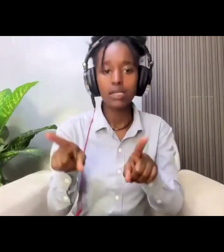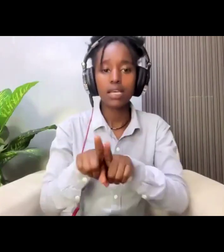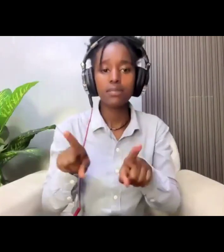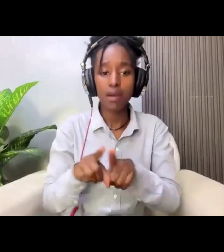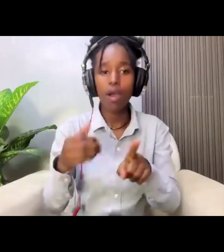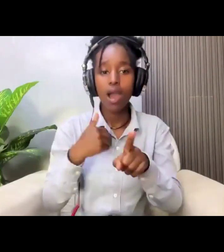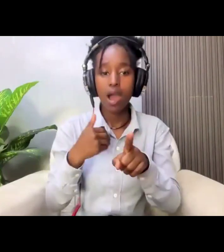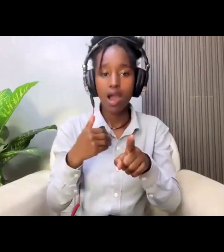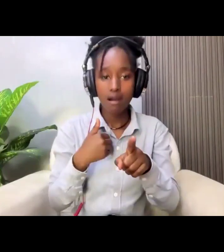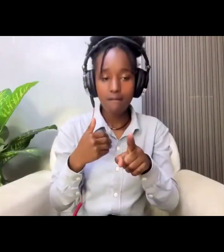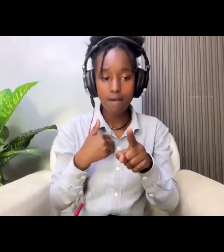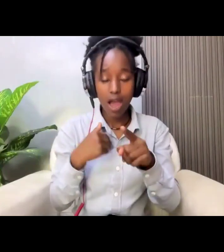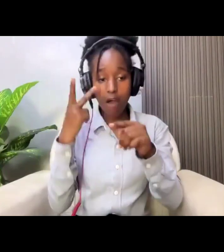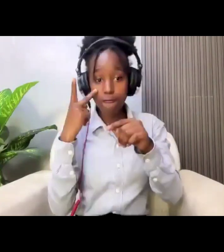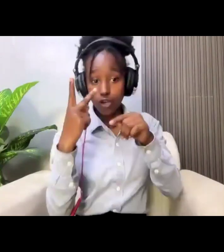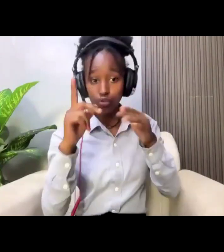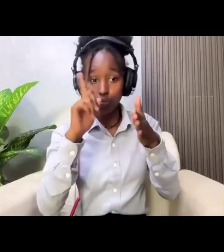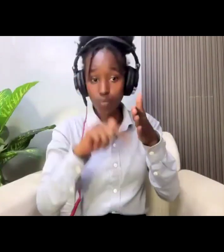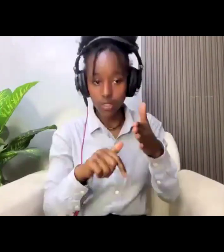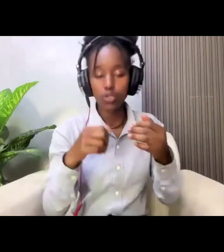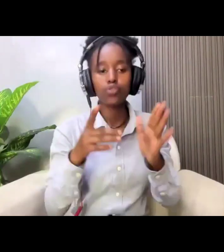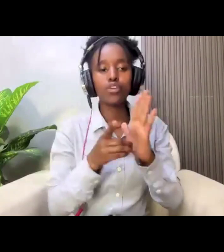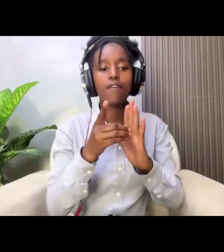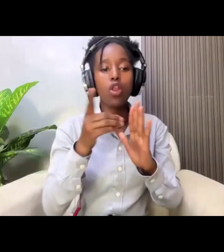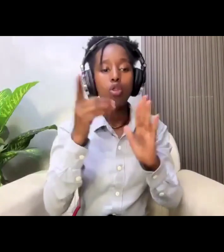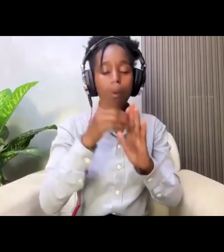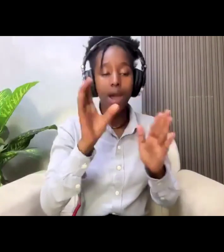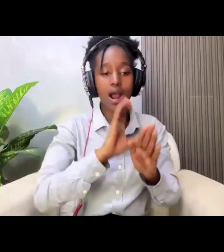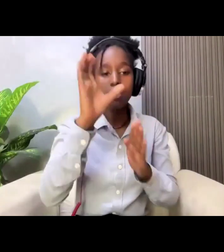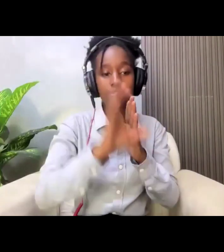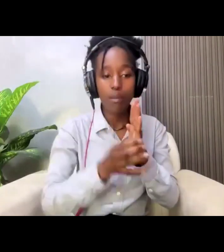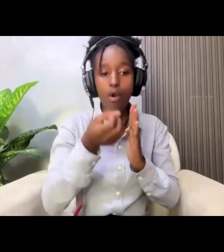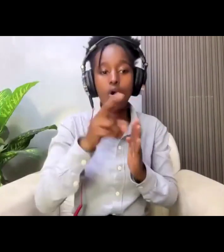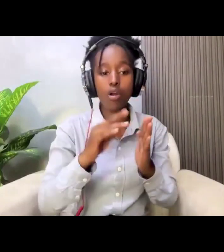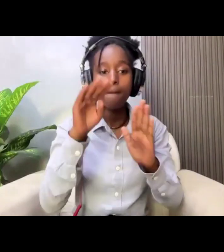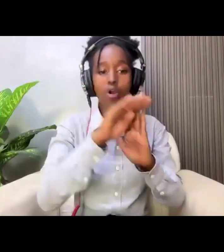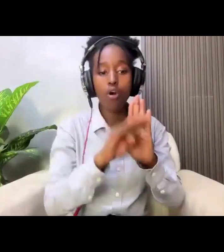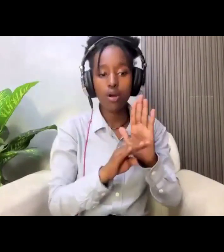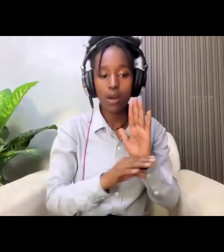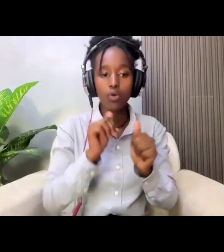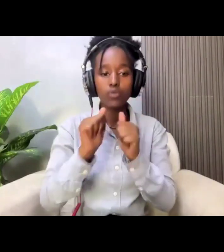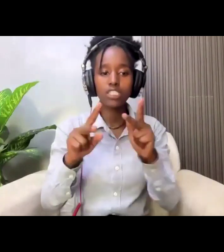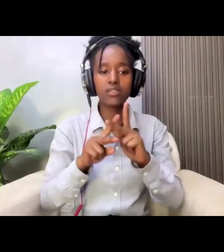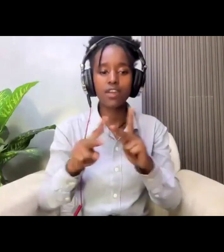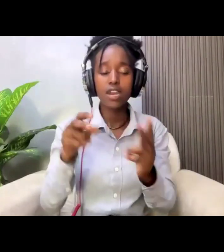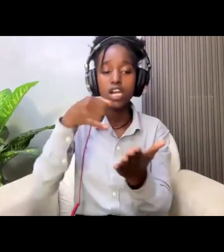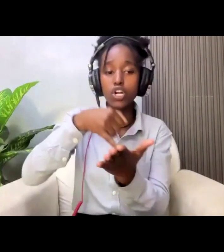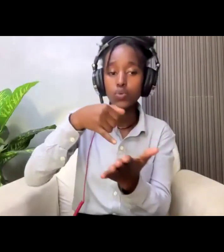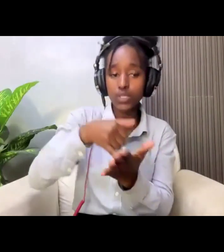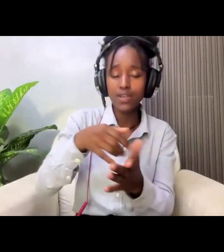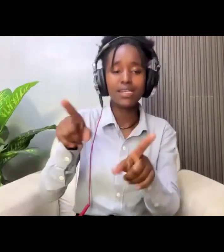vision is for them to develop a curriculum or a program that is inclusive and does